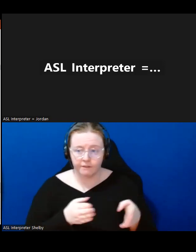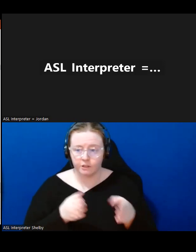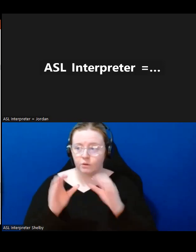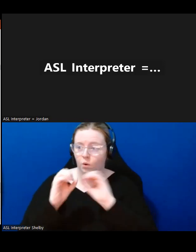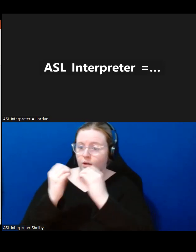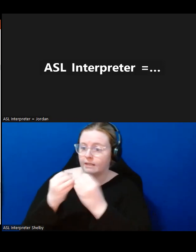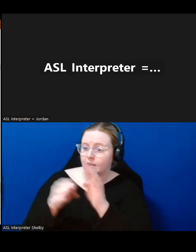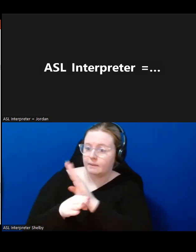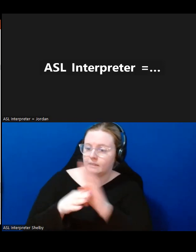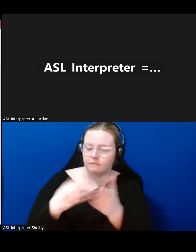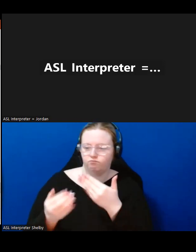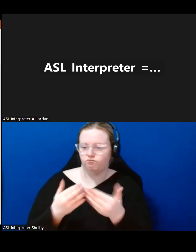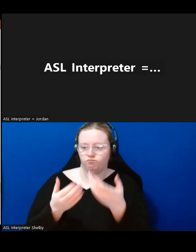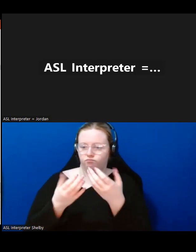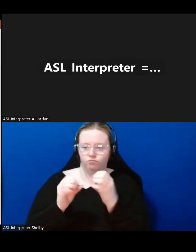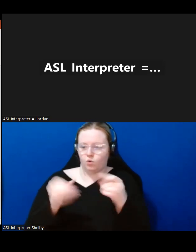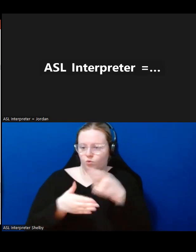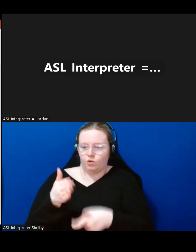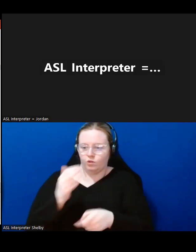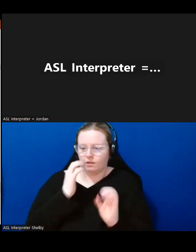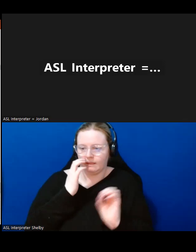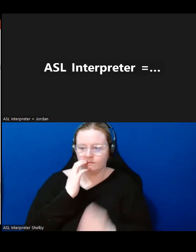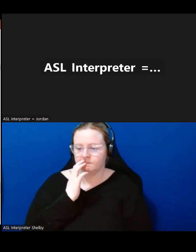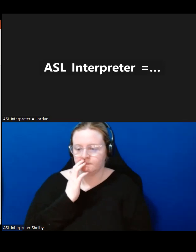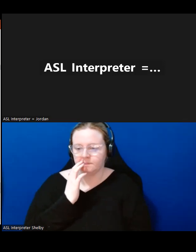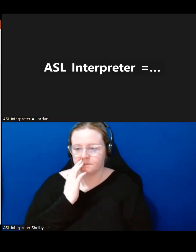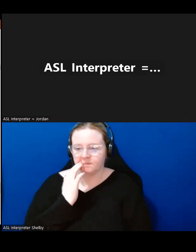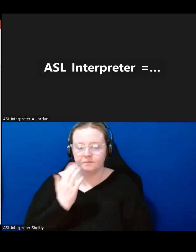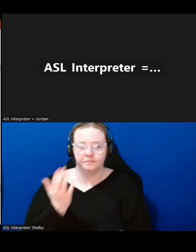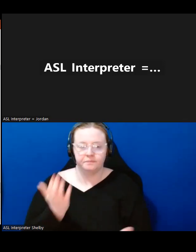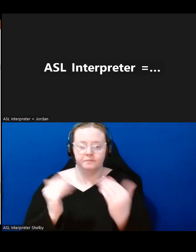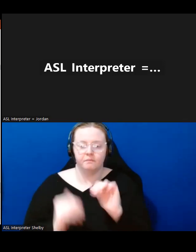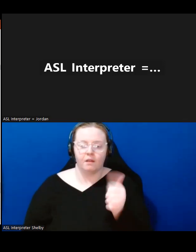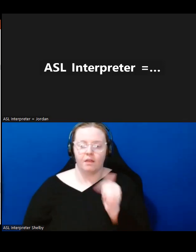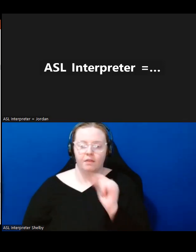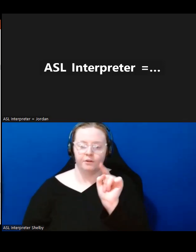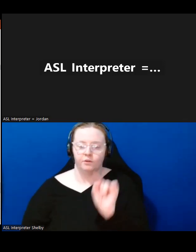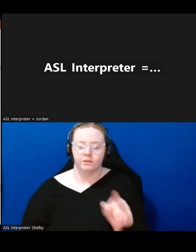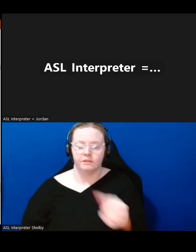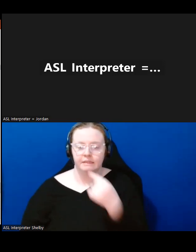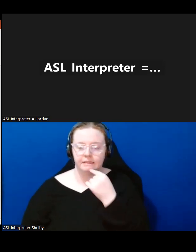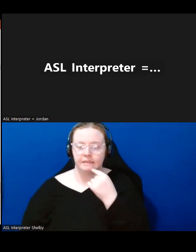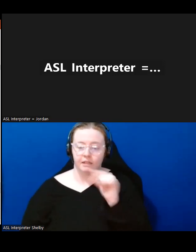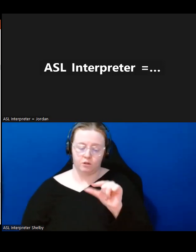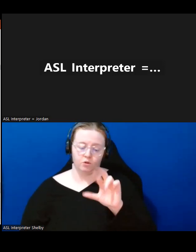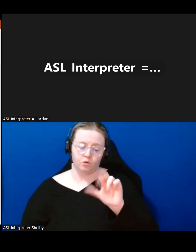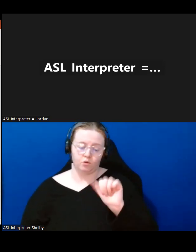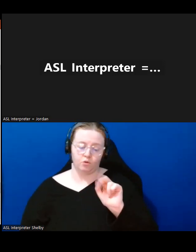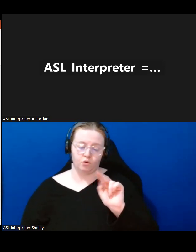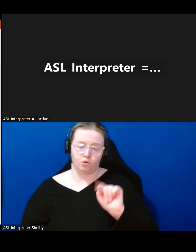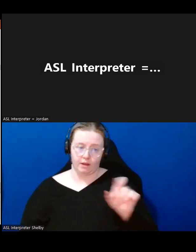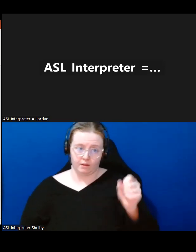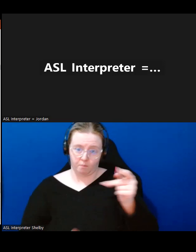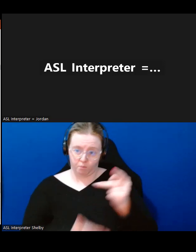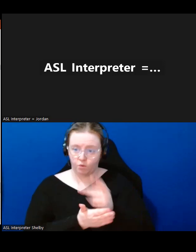organization. Thanks, Tanya. There's another question in the chat. It says, are the grants that are approved posted on your